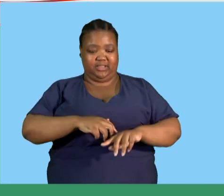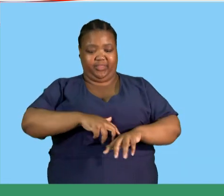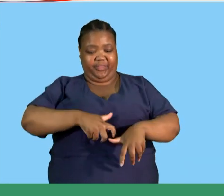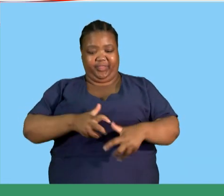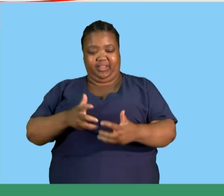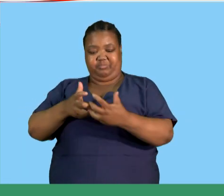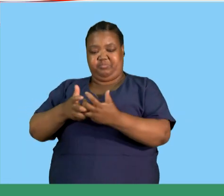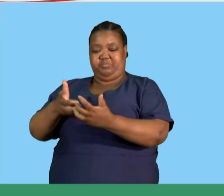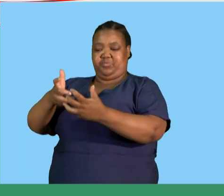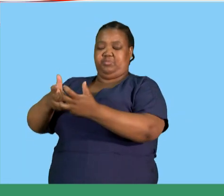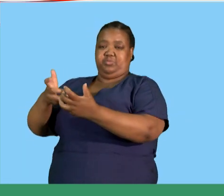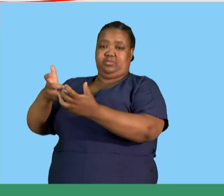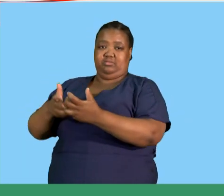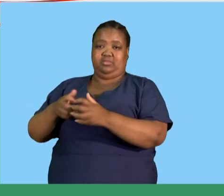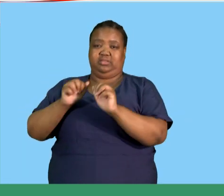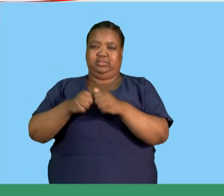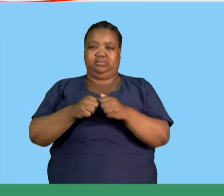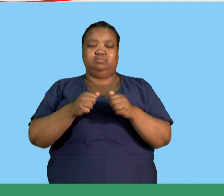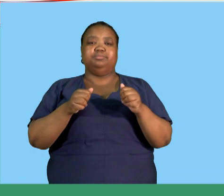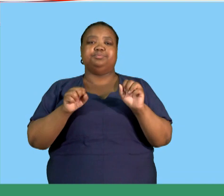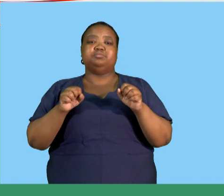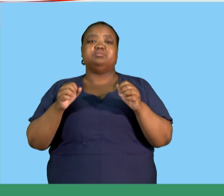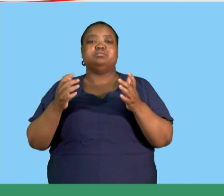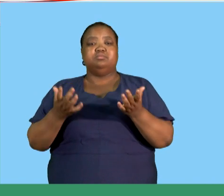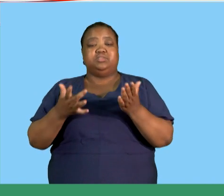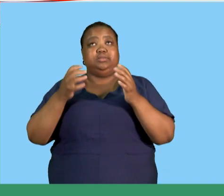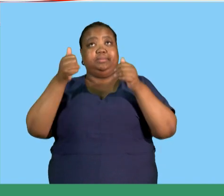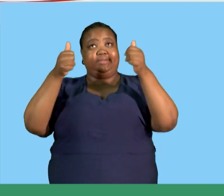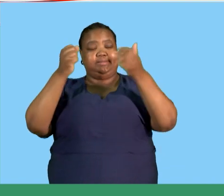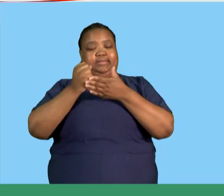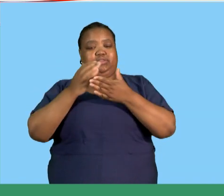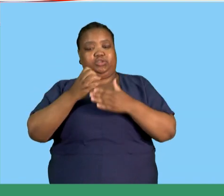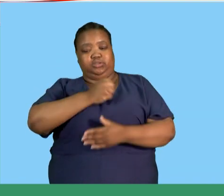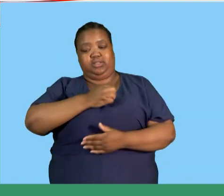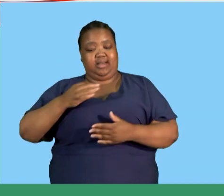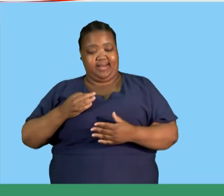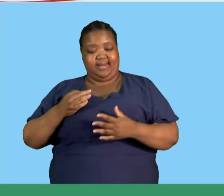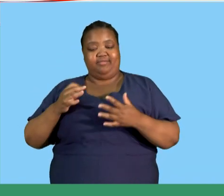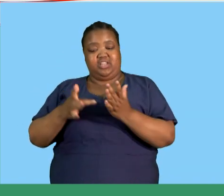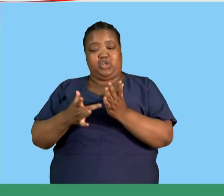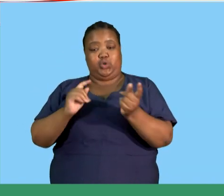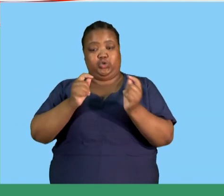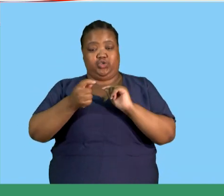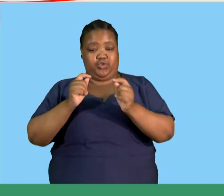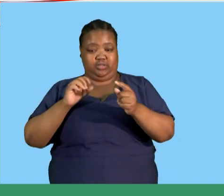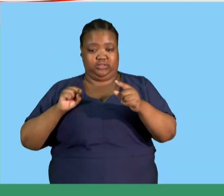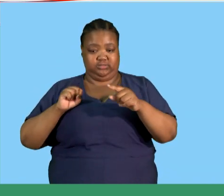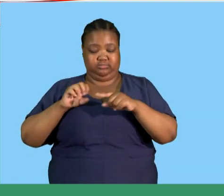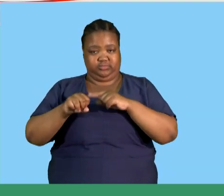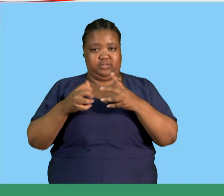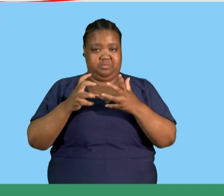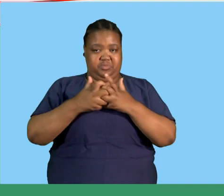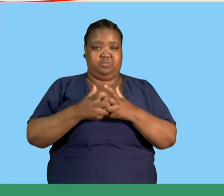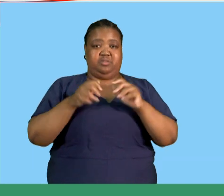The management ensures that employees keep up with the fast-changing technology. I hope you can see word for word. Nothing